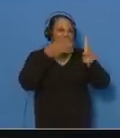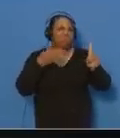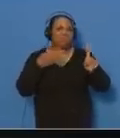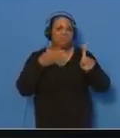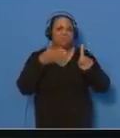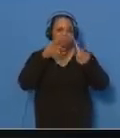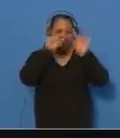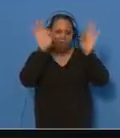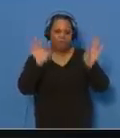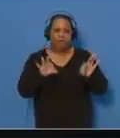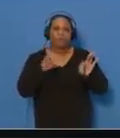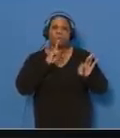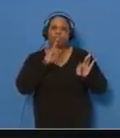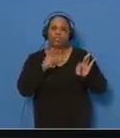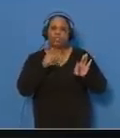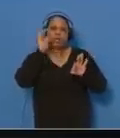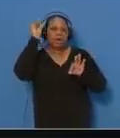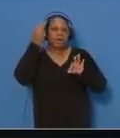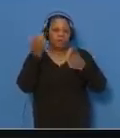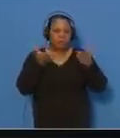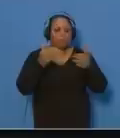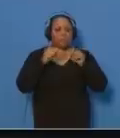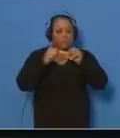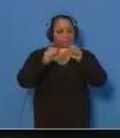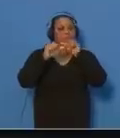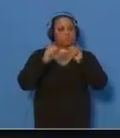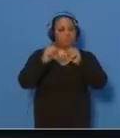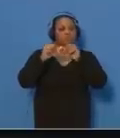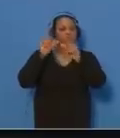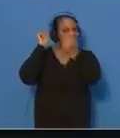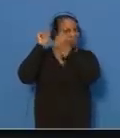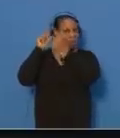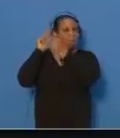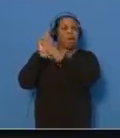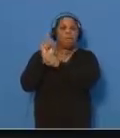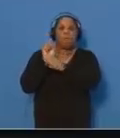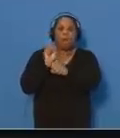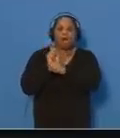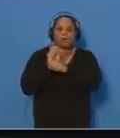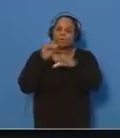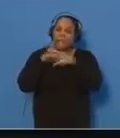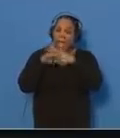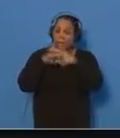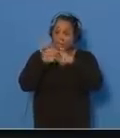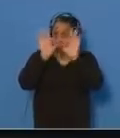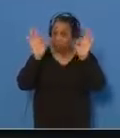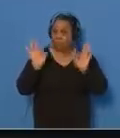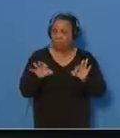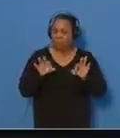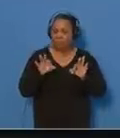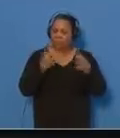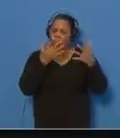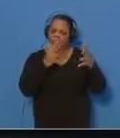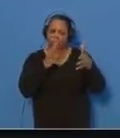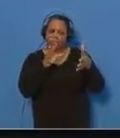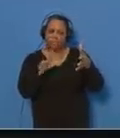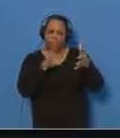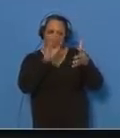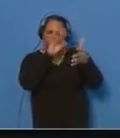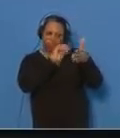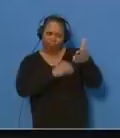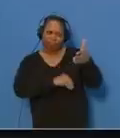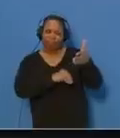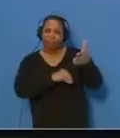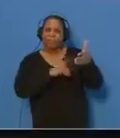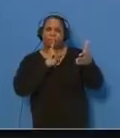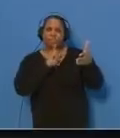that government services can continue during this time of remote working. So you can access the form section and you can complete the form and make sure that